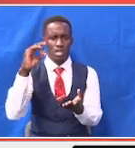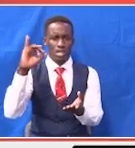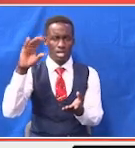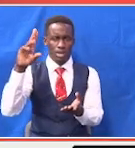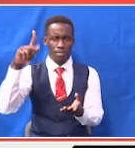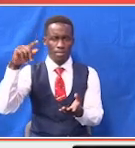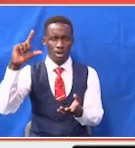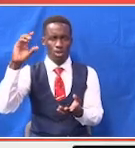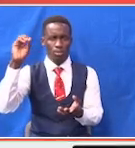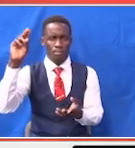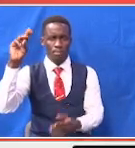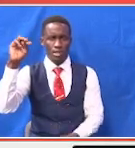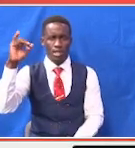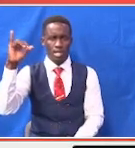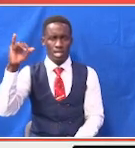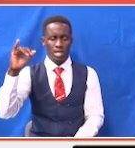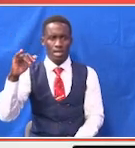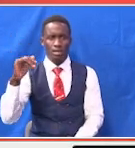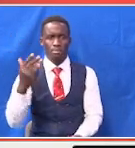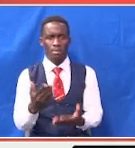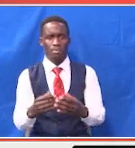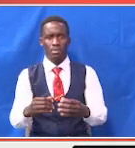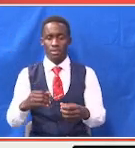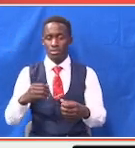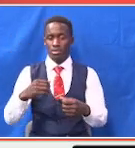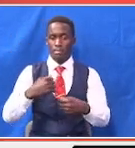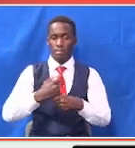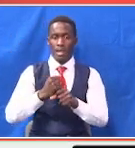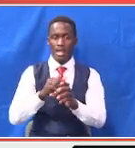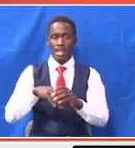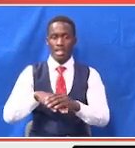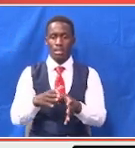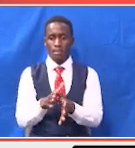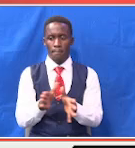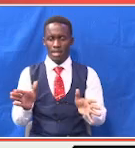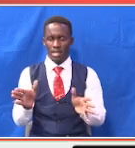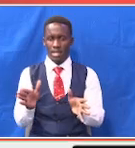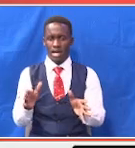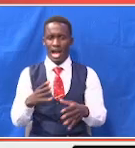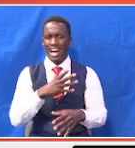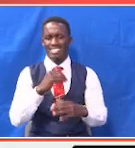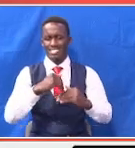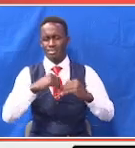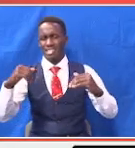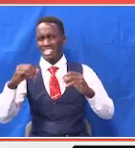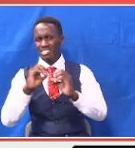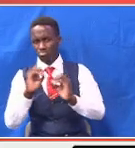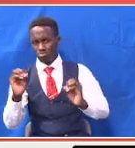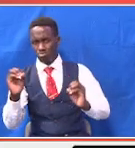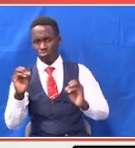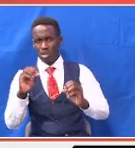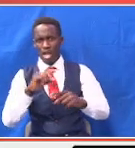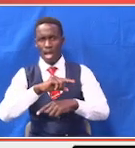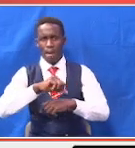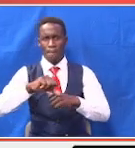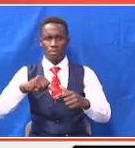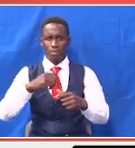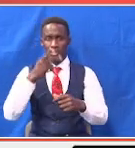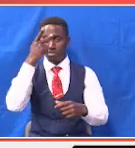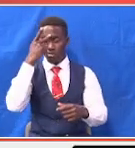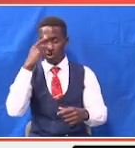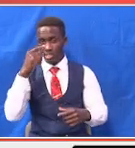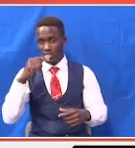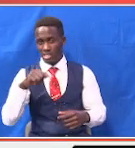of woven within the bigger picture instead of separating it as itself as a policy. So this